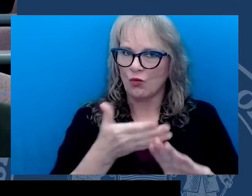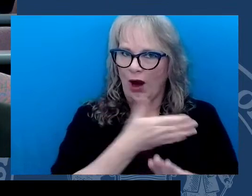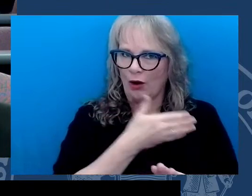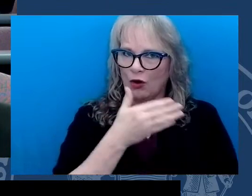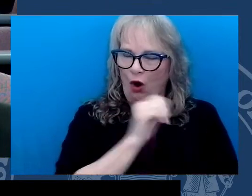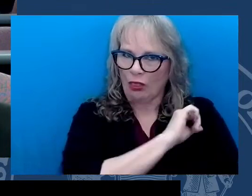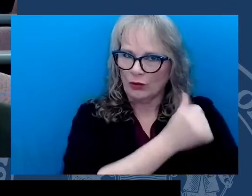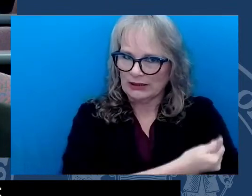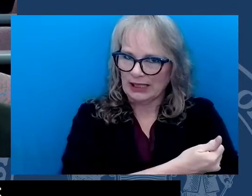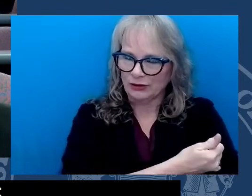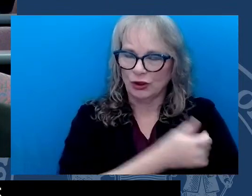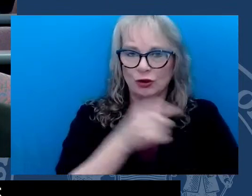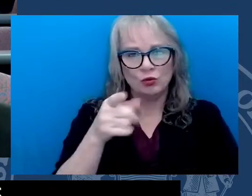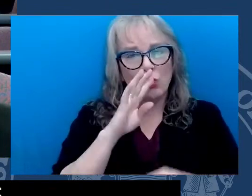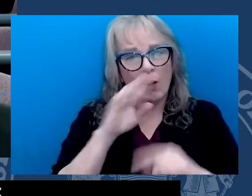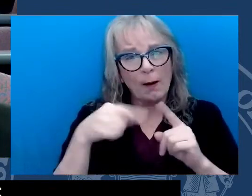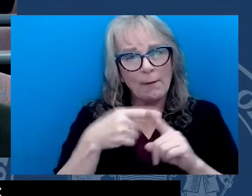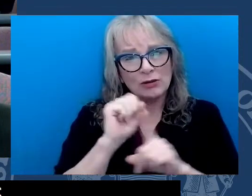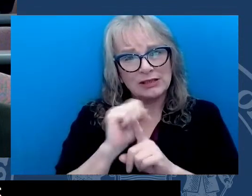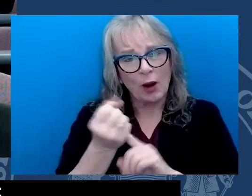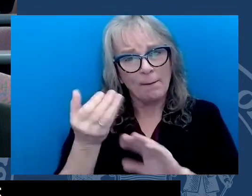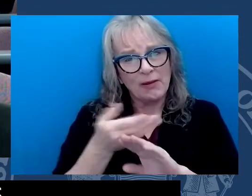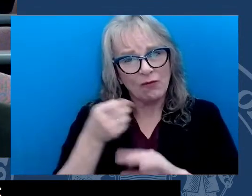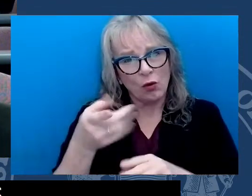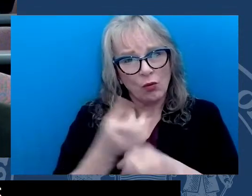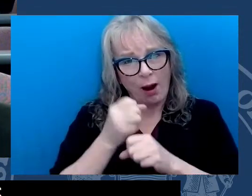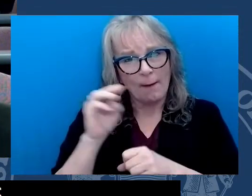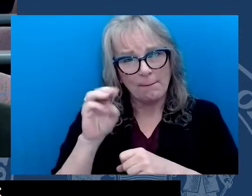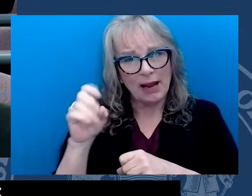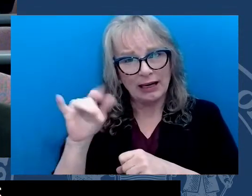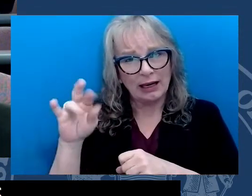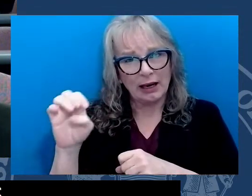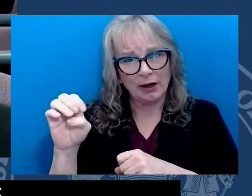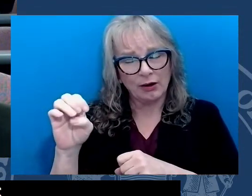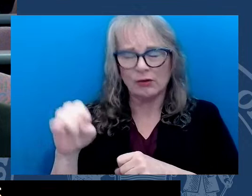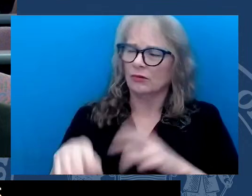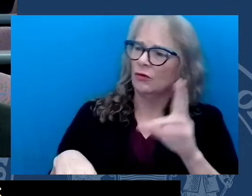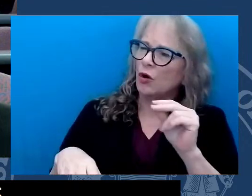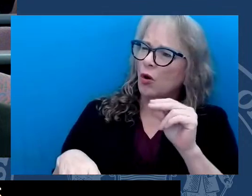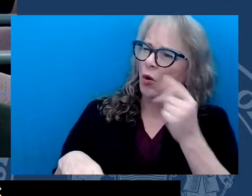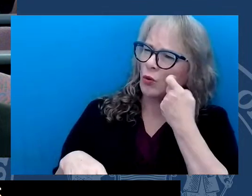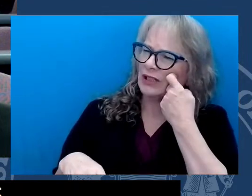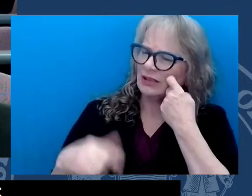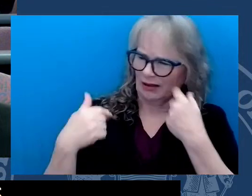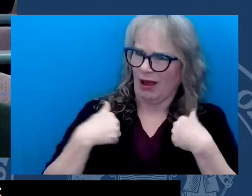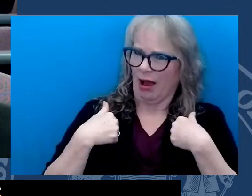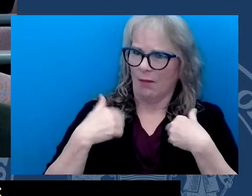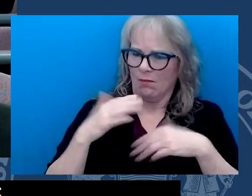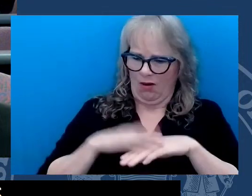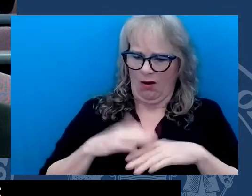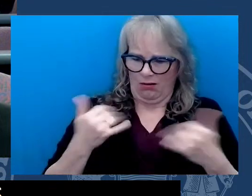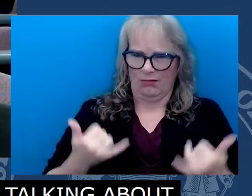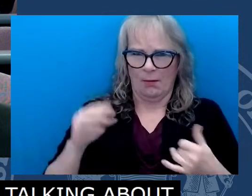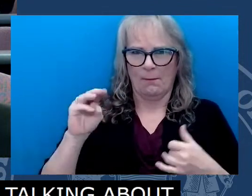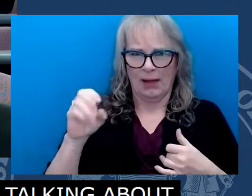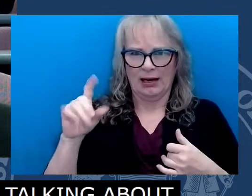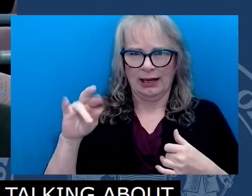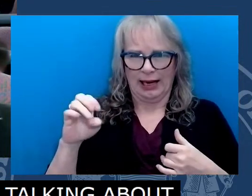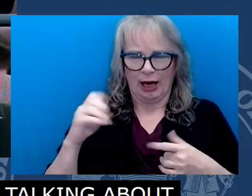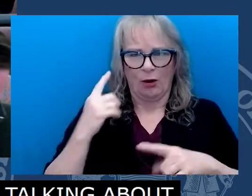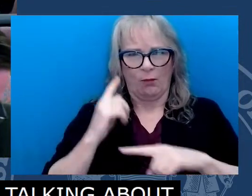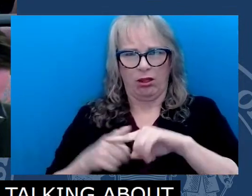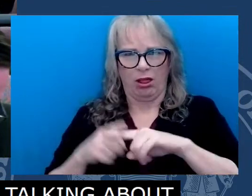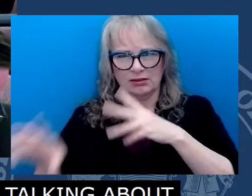talking about a situation before you were on Medicare where you had? No, this is recently. I'm on Medicare and the supplement,